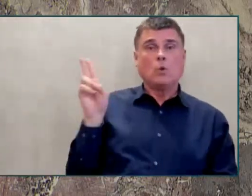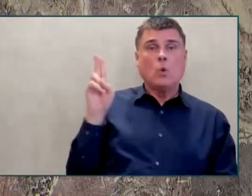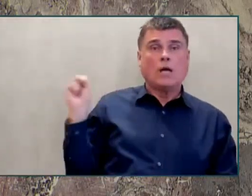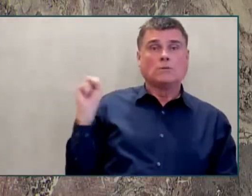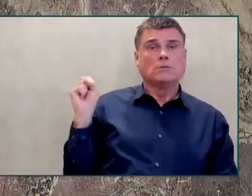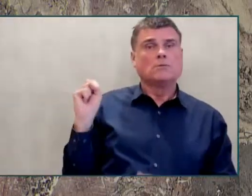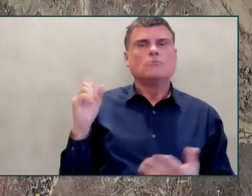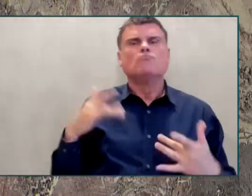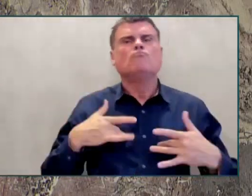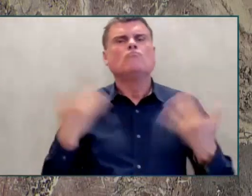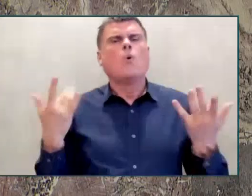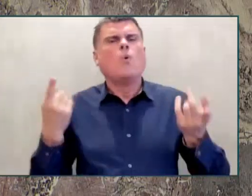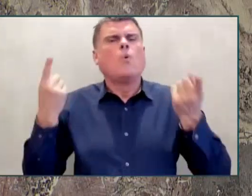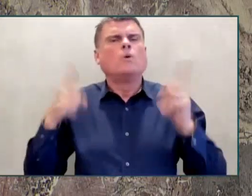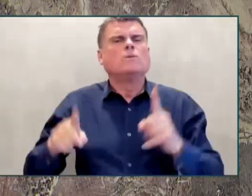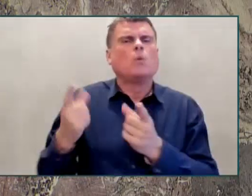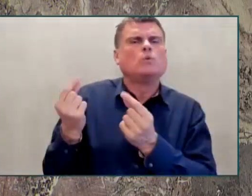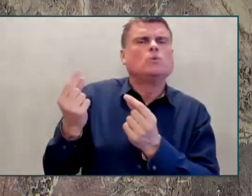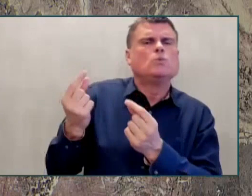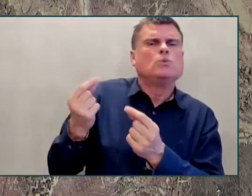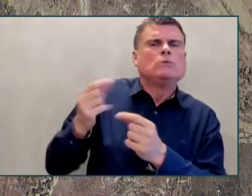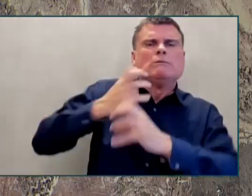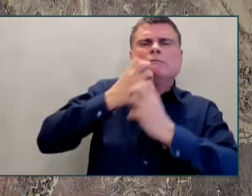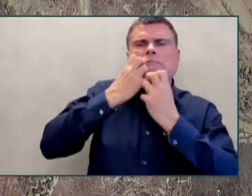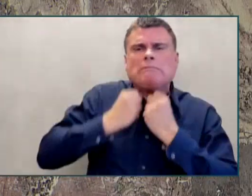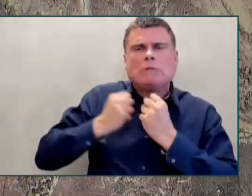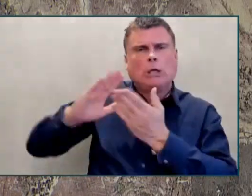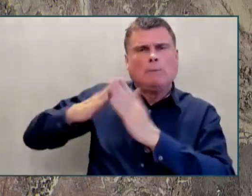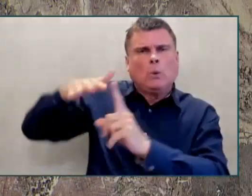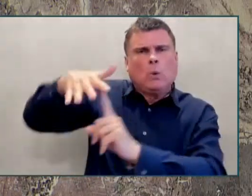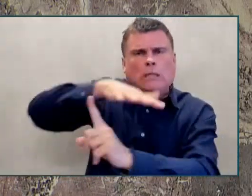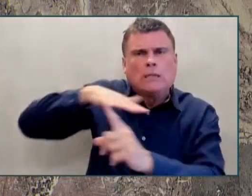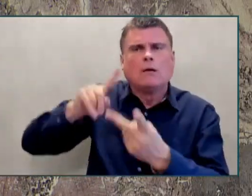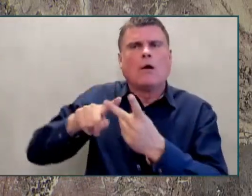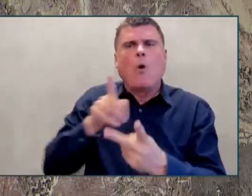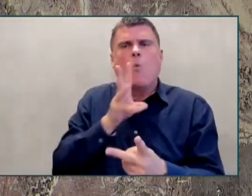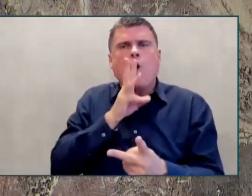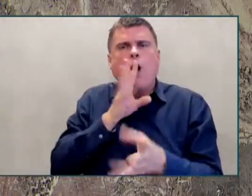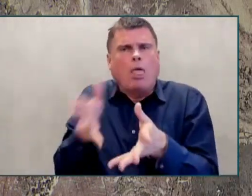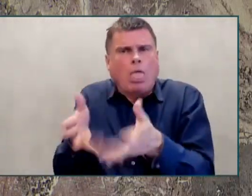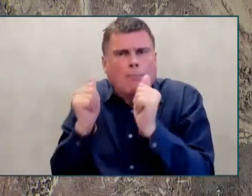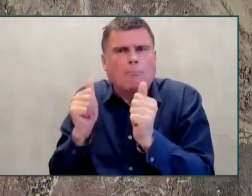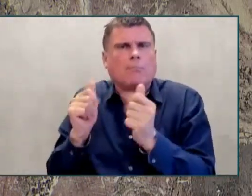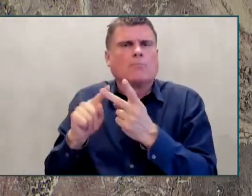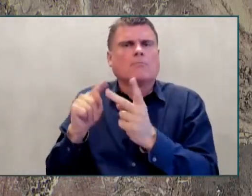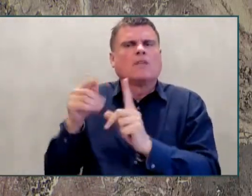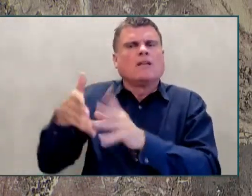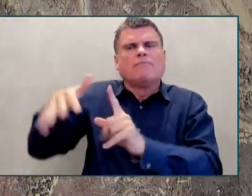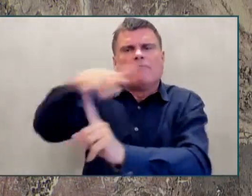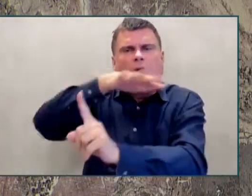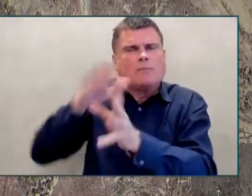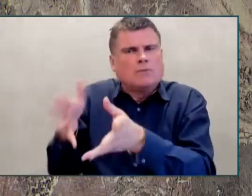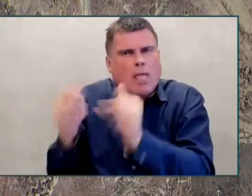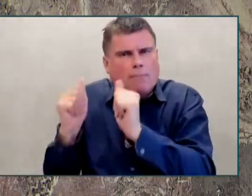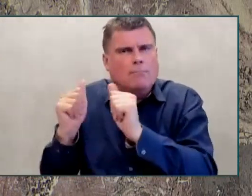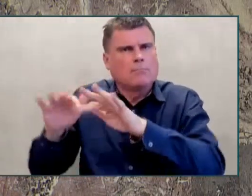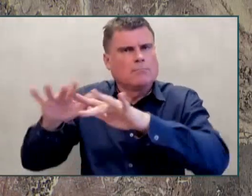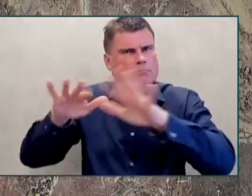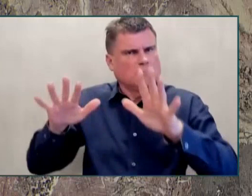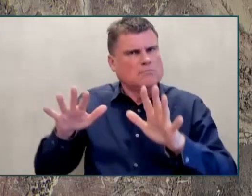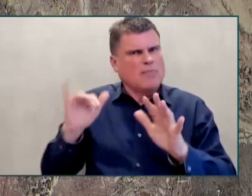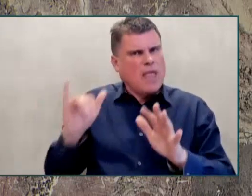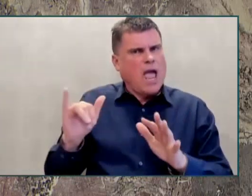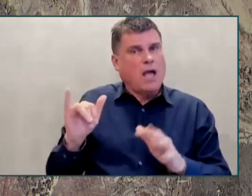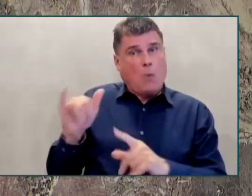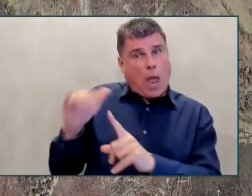which by the near future, Teck will have spent $2 billion to address. It is true